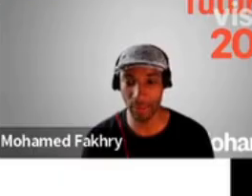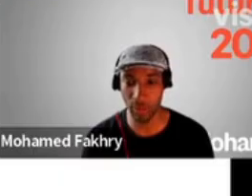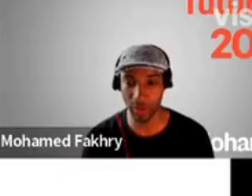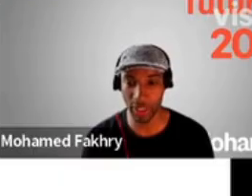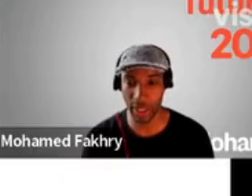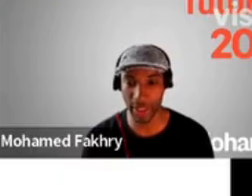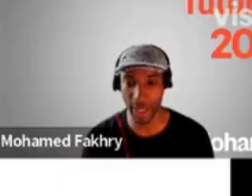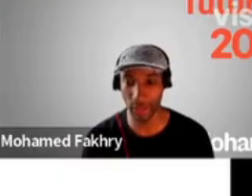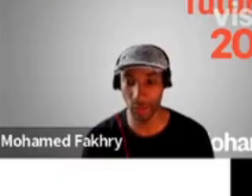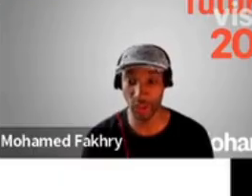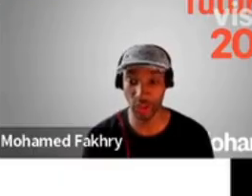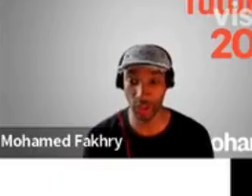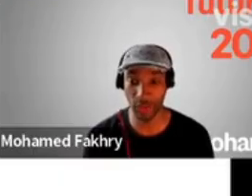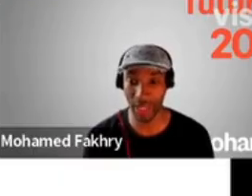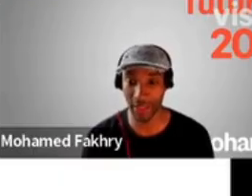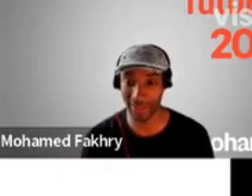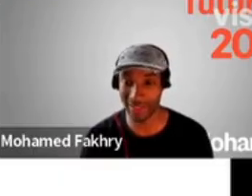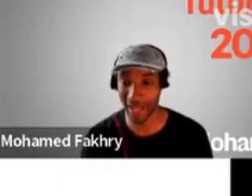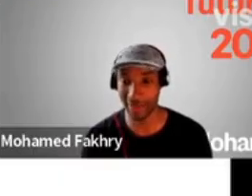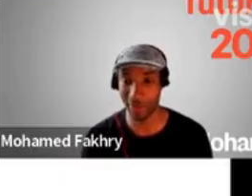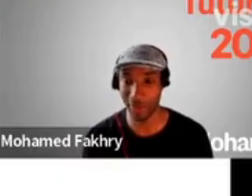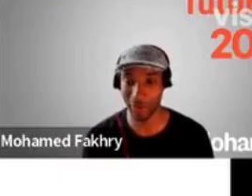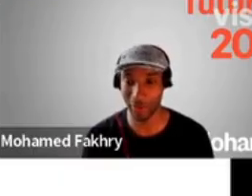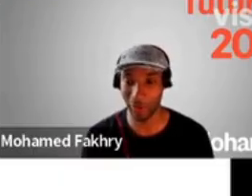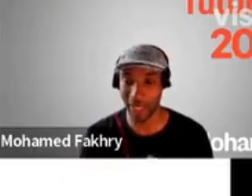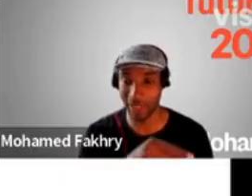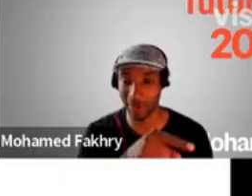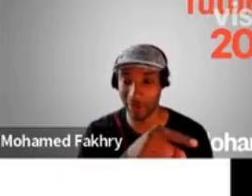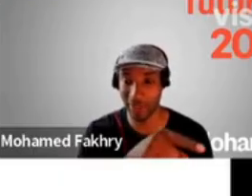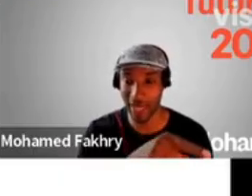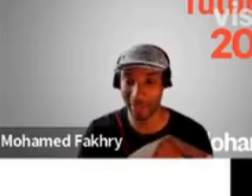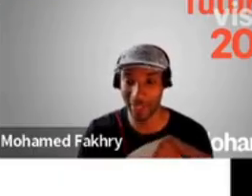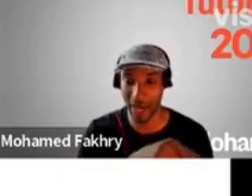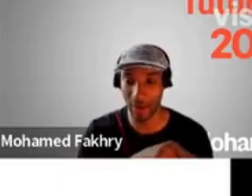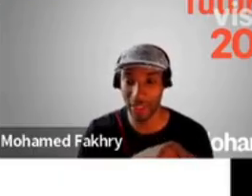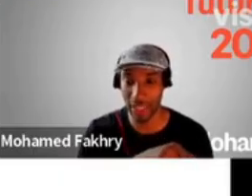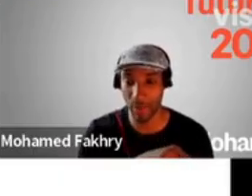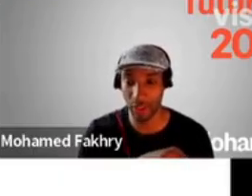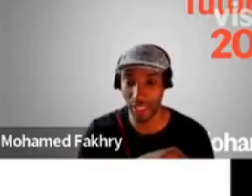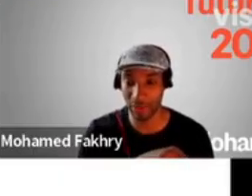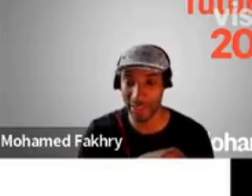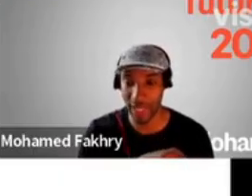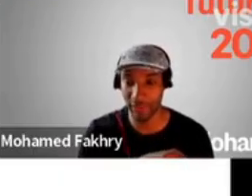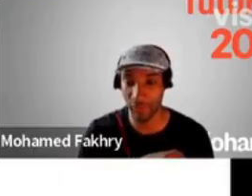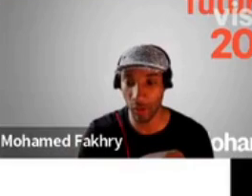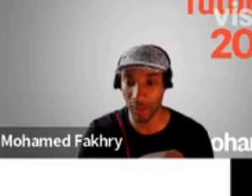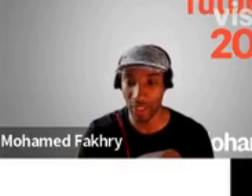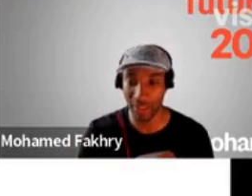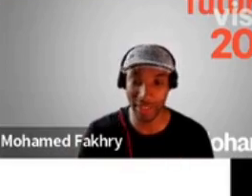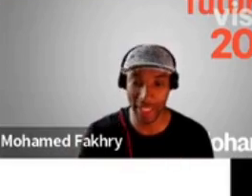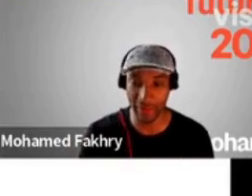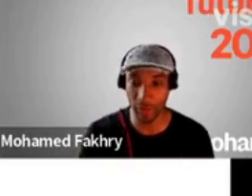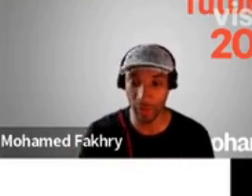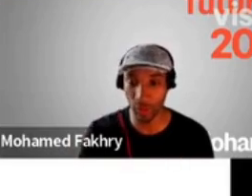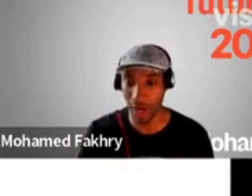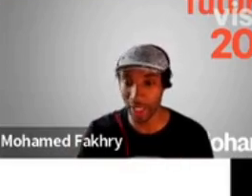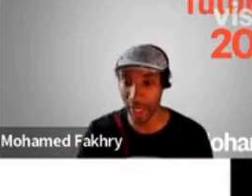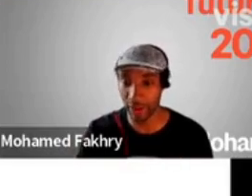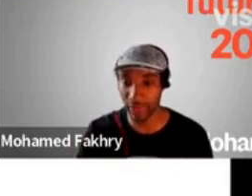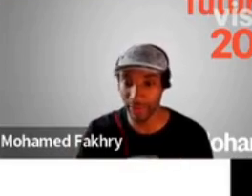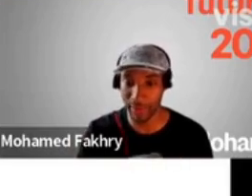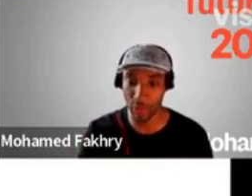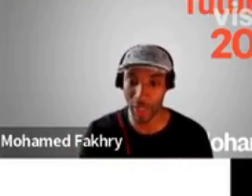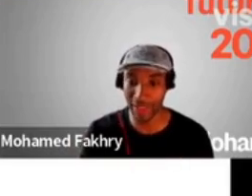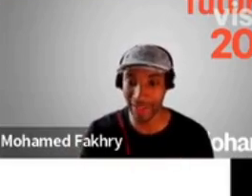at Portland and you were showing a slide where, you can look at how it is important to design for the deaf when you are